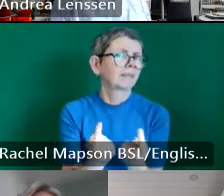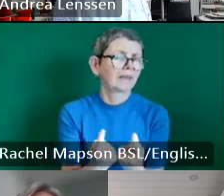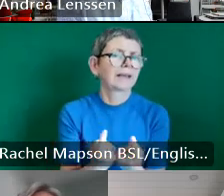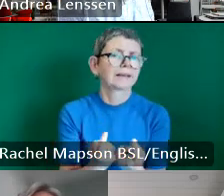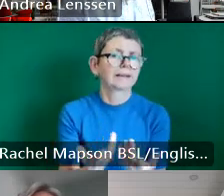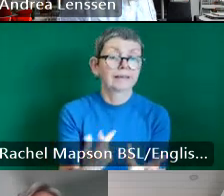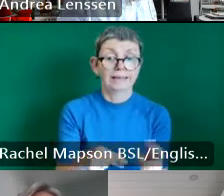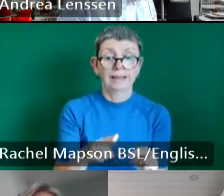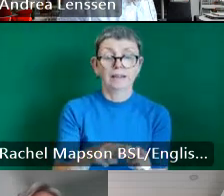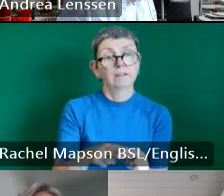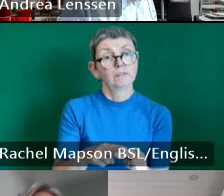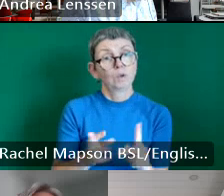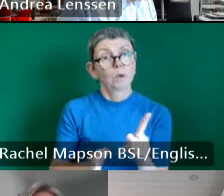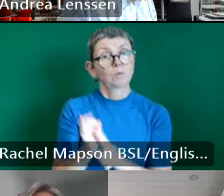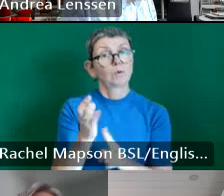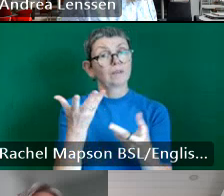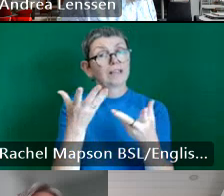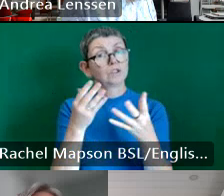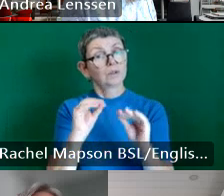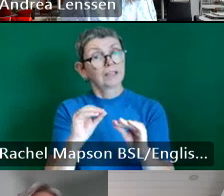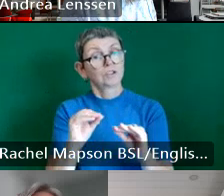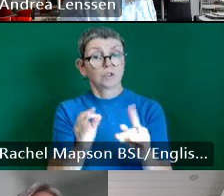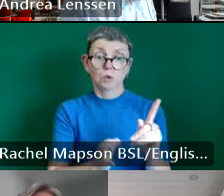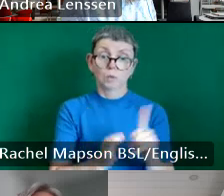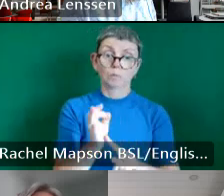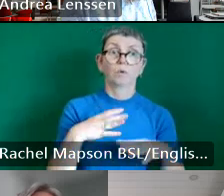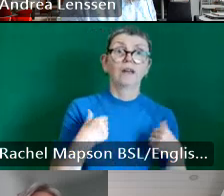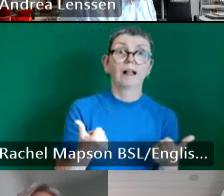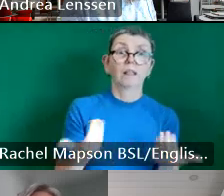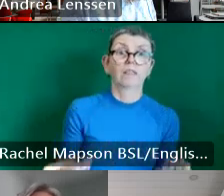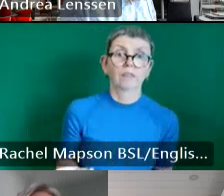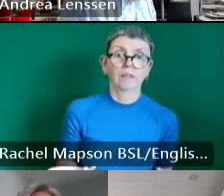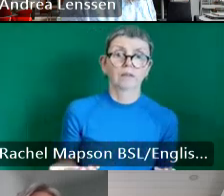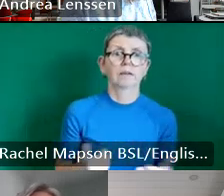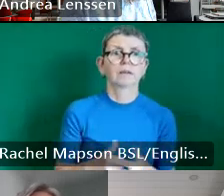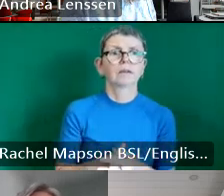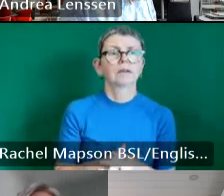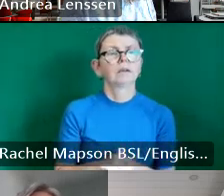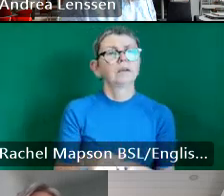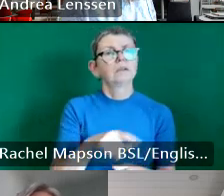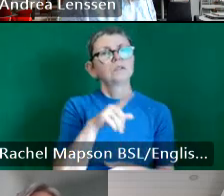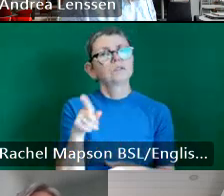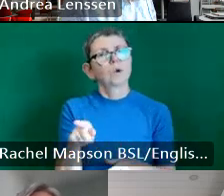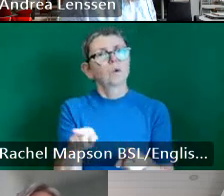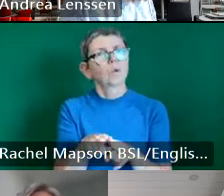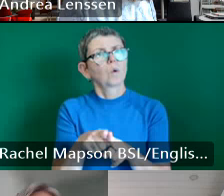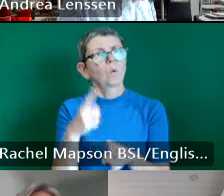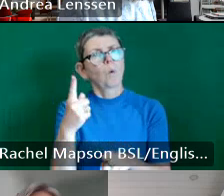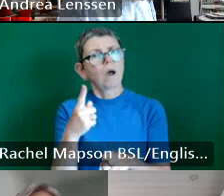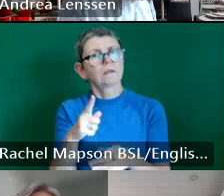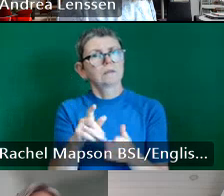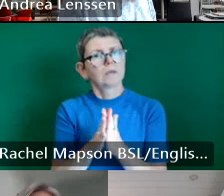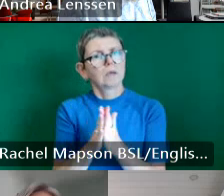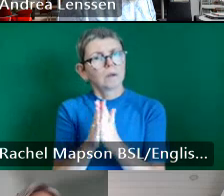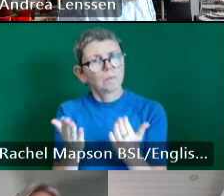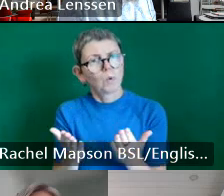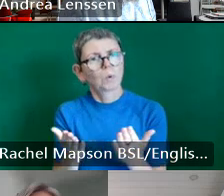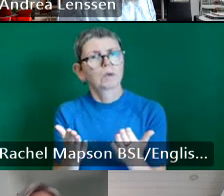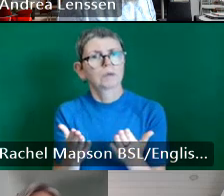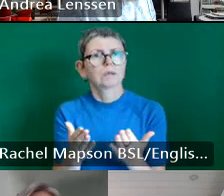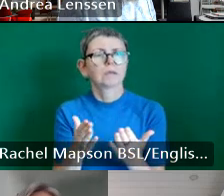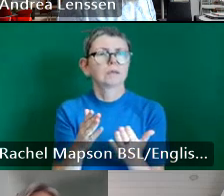better health outcomes. There was a book written by Sir Malcolm Monmouth, Status Syndrome. It was really well done, but it really showed